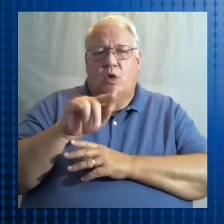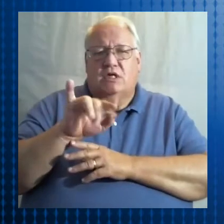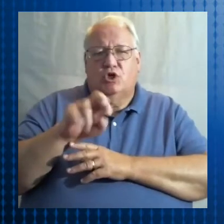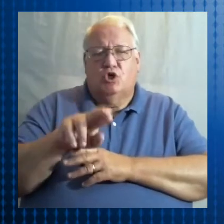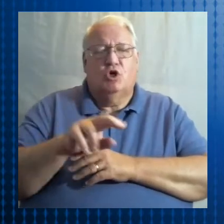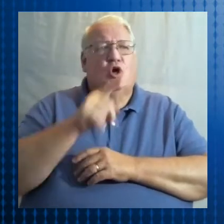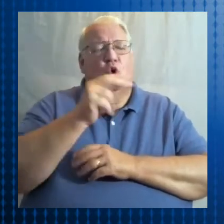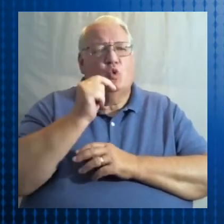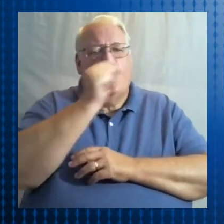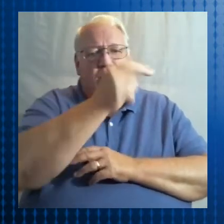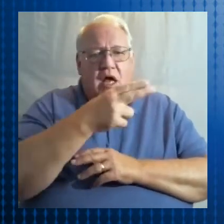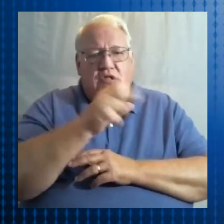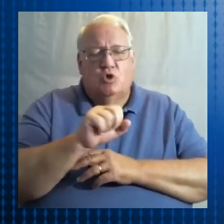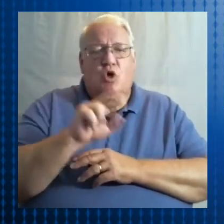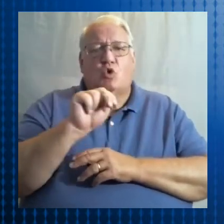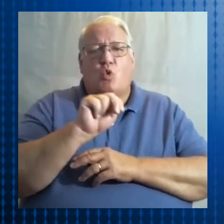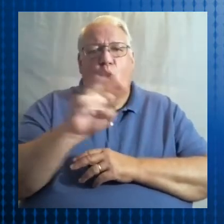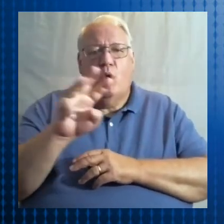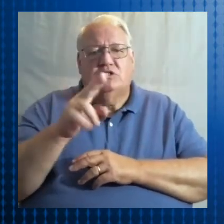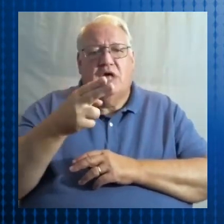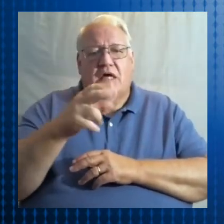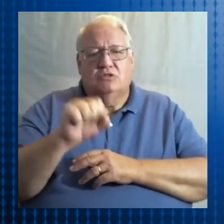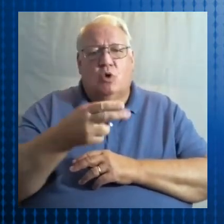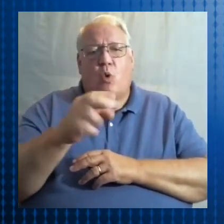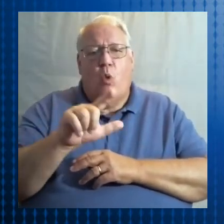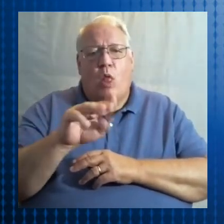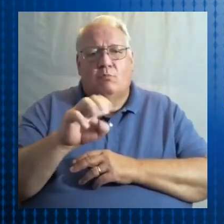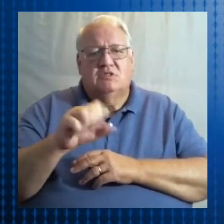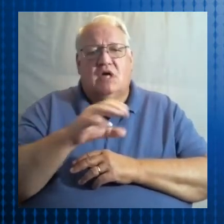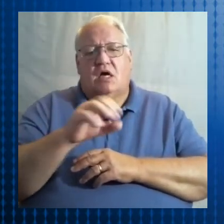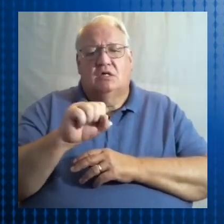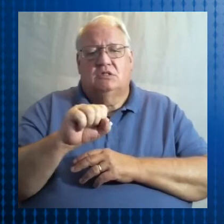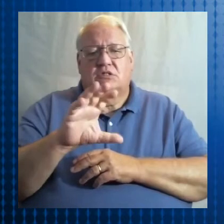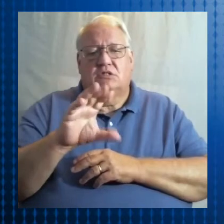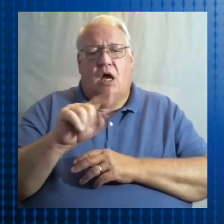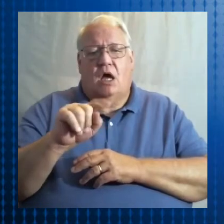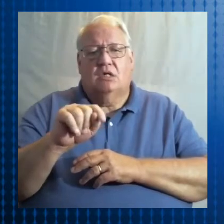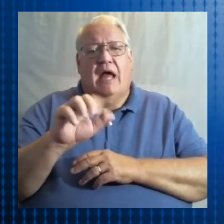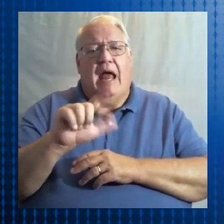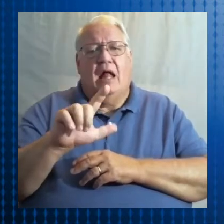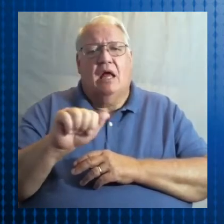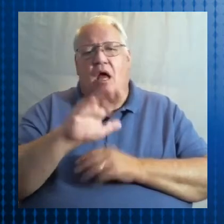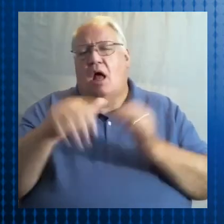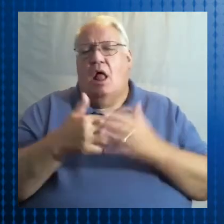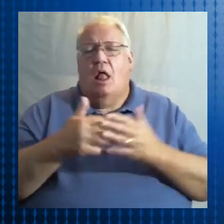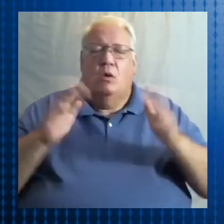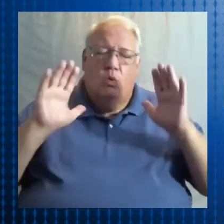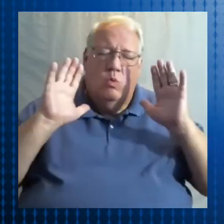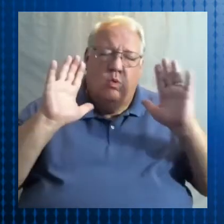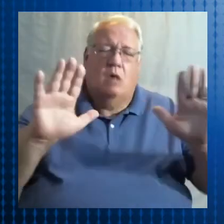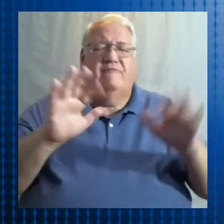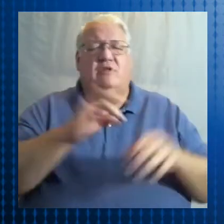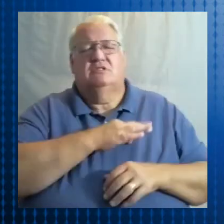Northern, Northwestern, Holmes, and Scott ALA. All fantastic staffs